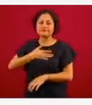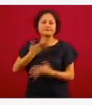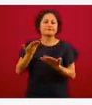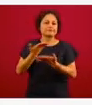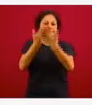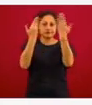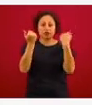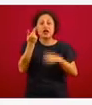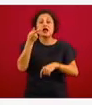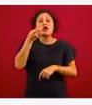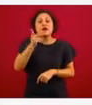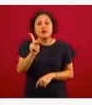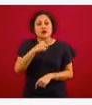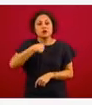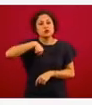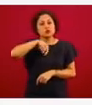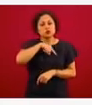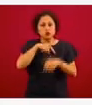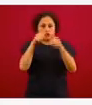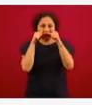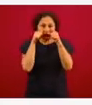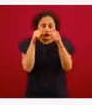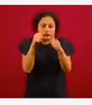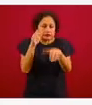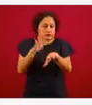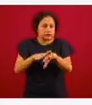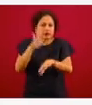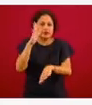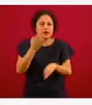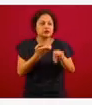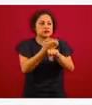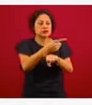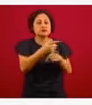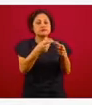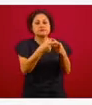directly observable in real time. So,